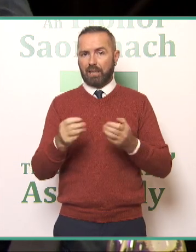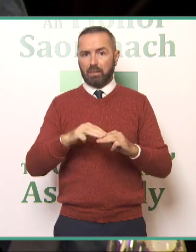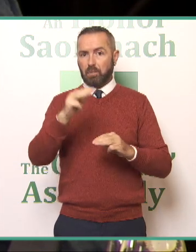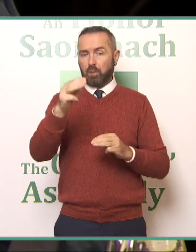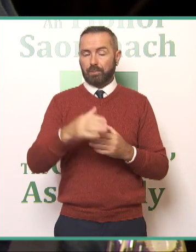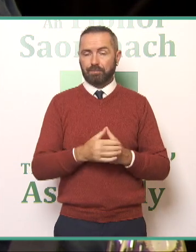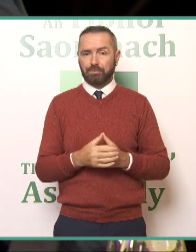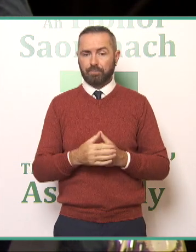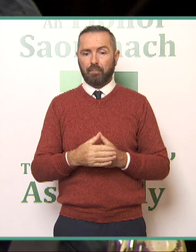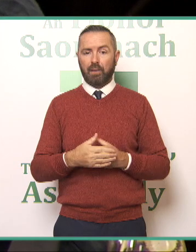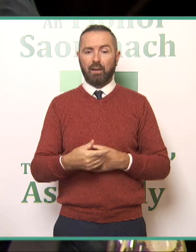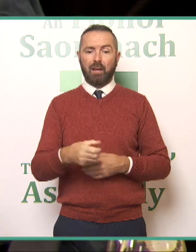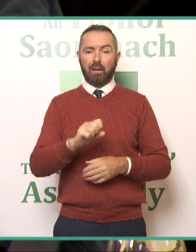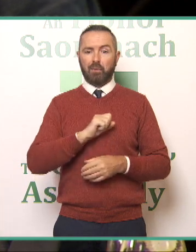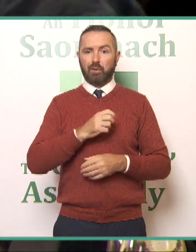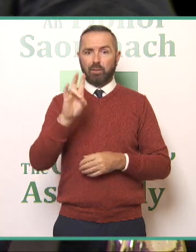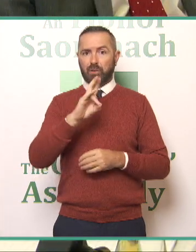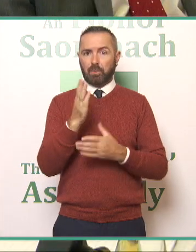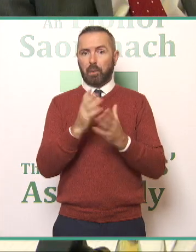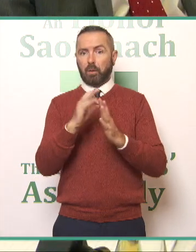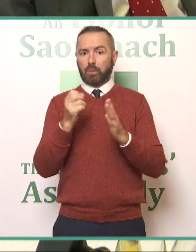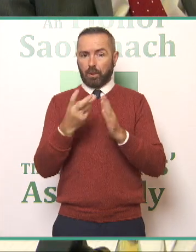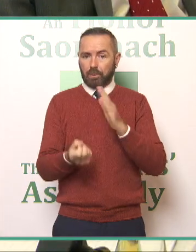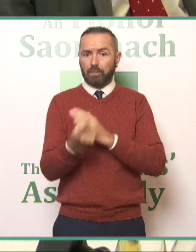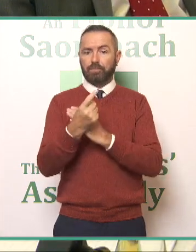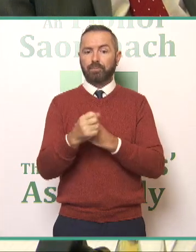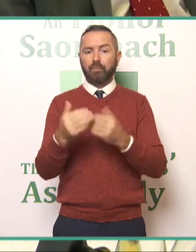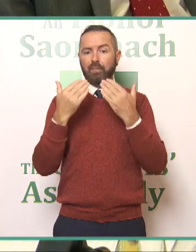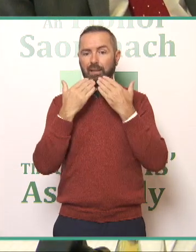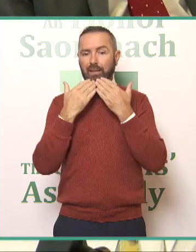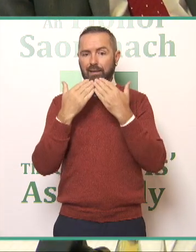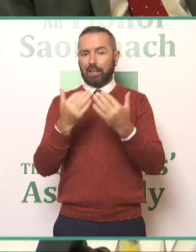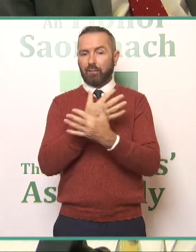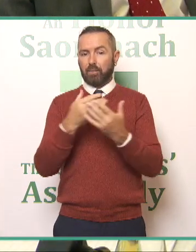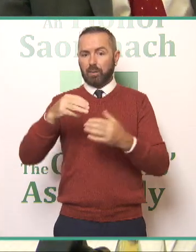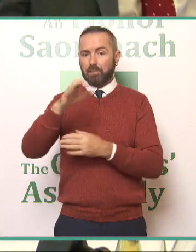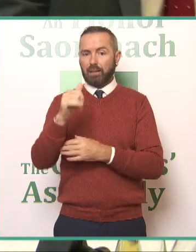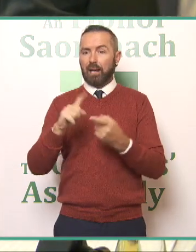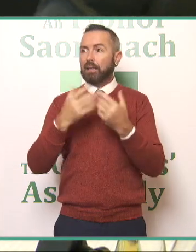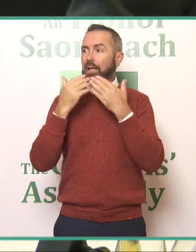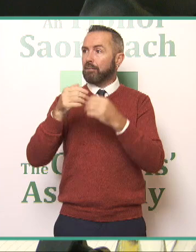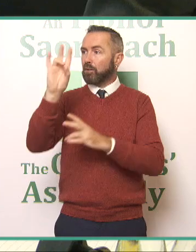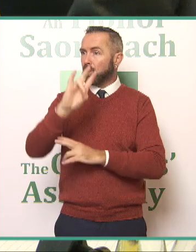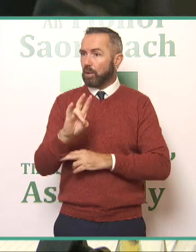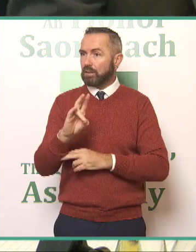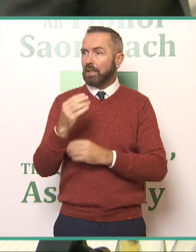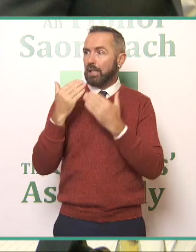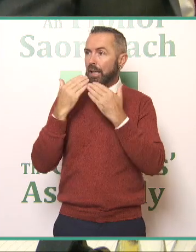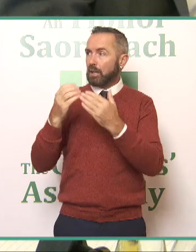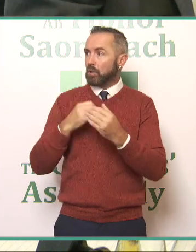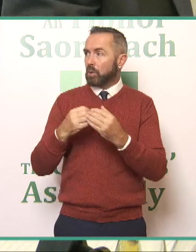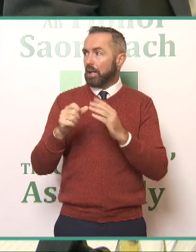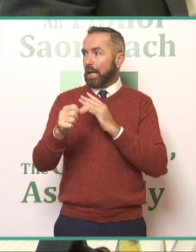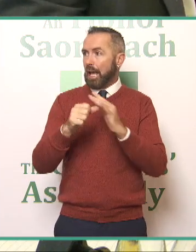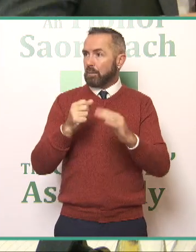But I'm throwing those open as sort of points. Leaving it. Thank you. Thank you very much, Mary. Thank you for those questions. Thank you to our